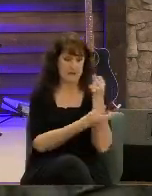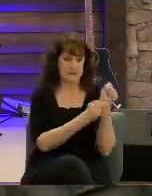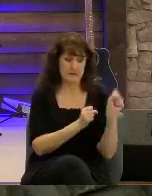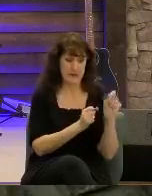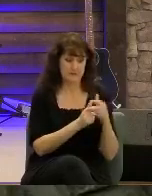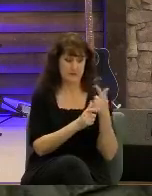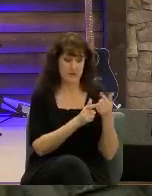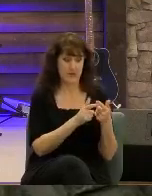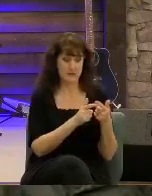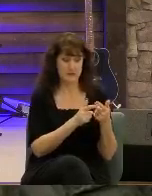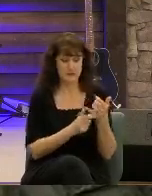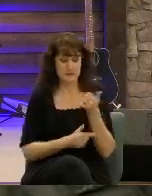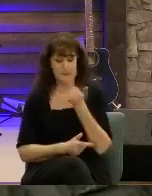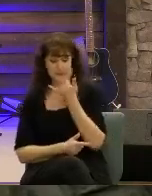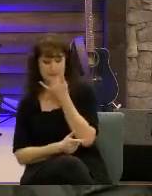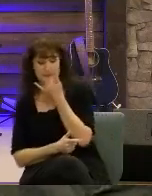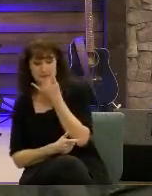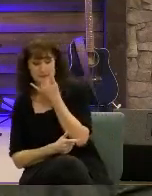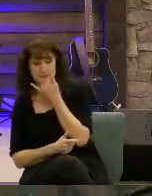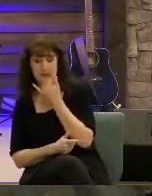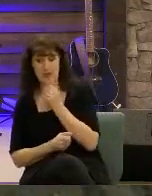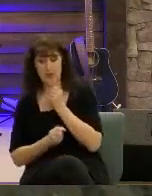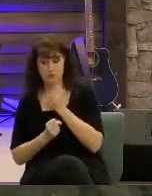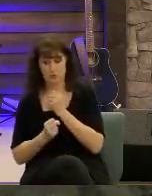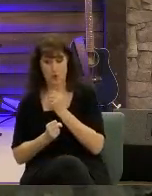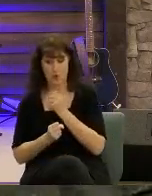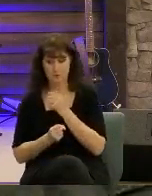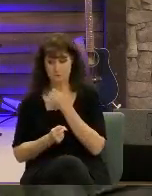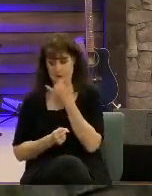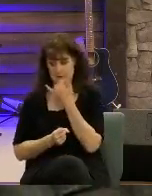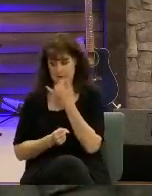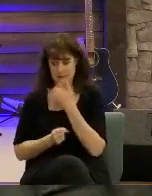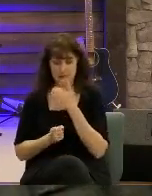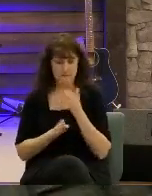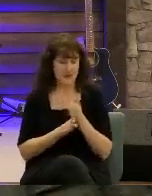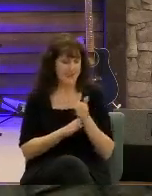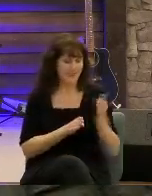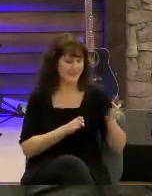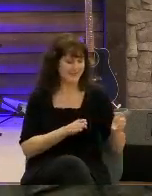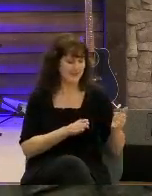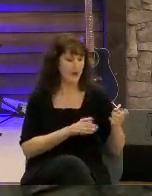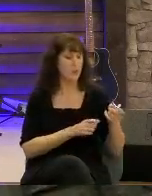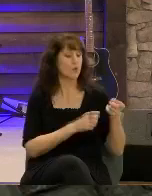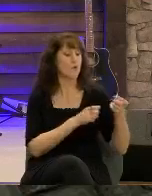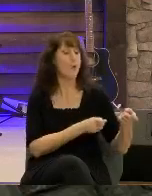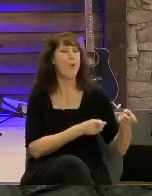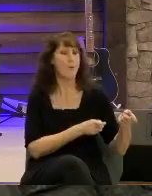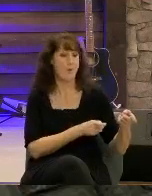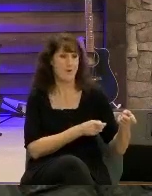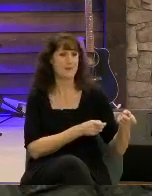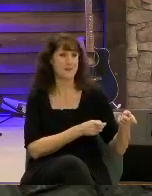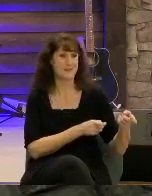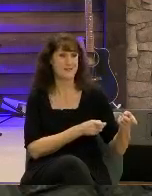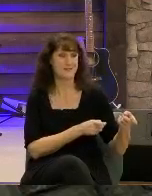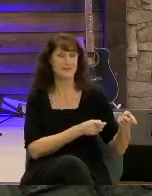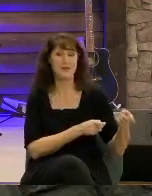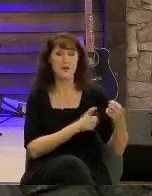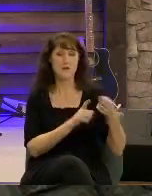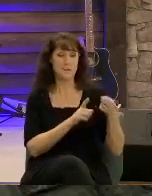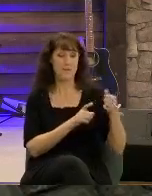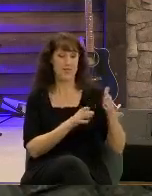right? That penalty is a strong penalty, right? But on this side of the cross, right, there's reward, right? There's reward on this